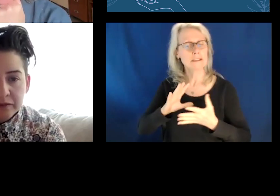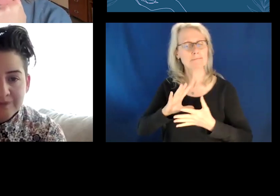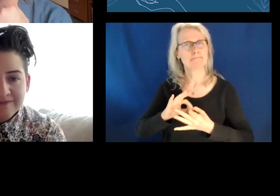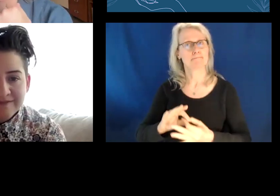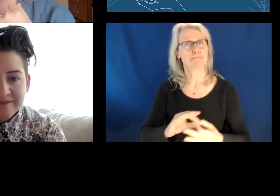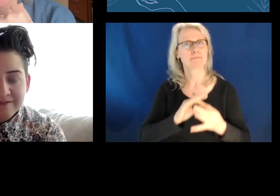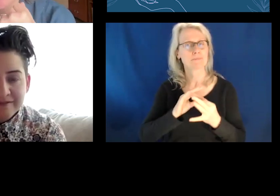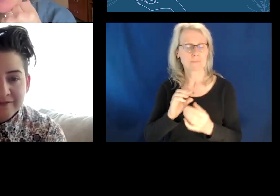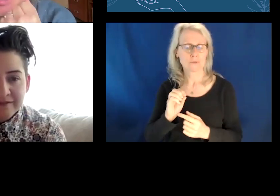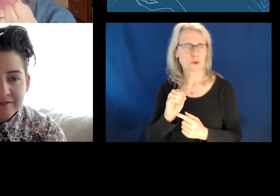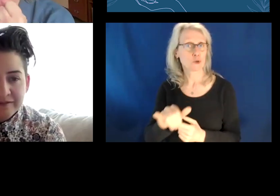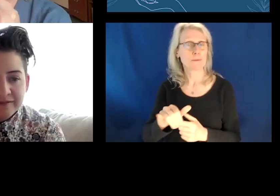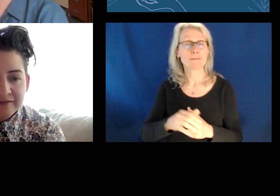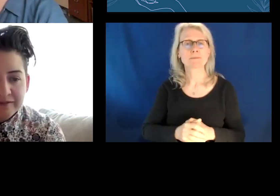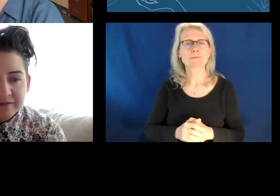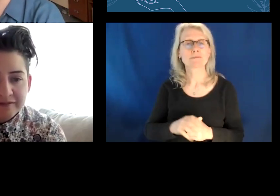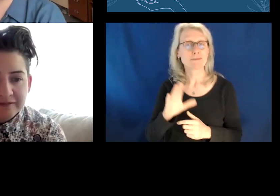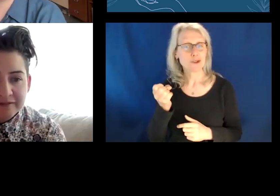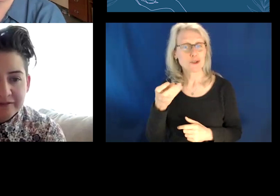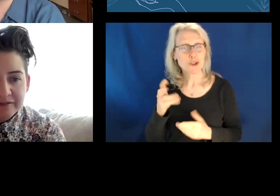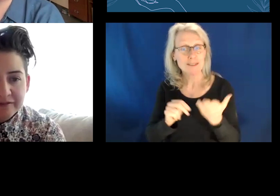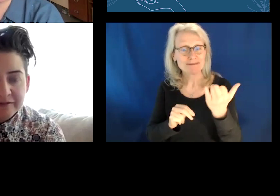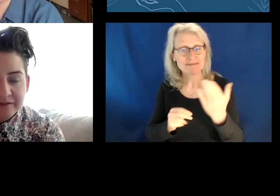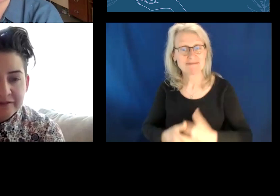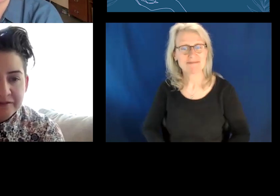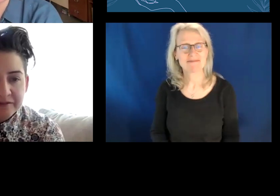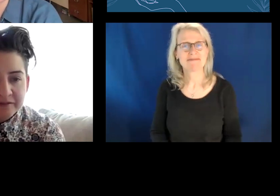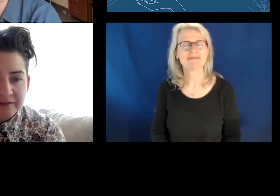you. Shawn, I will start with you first, please.